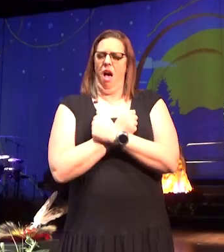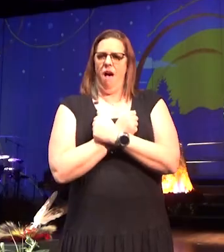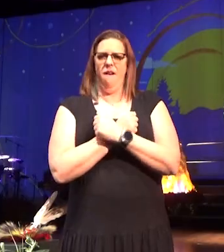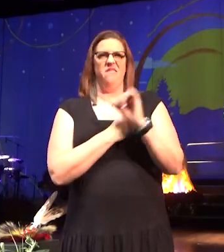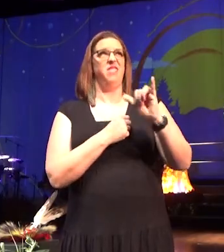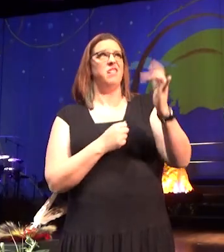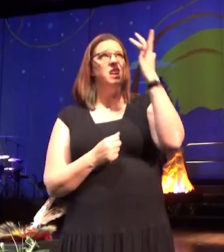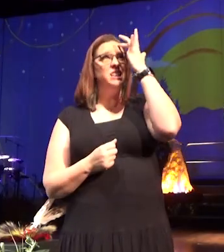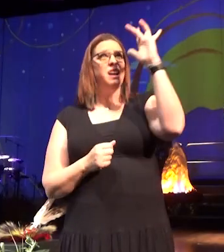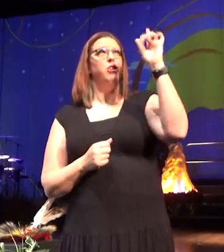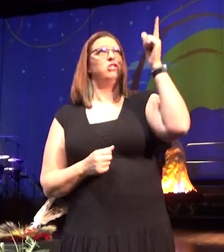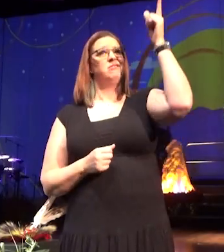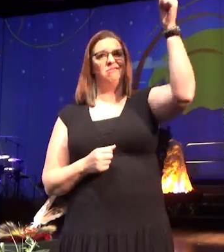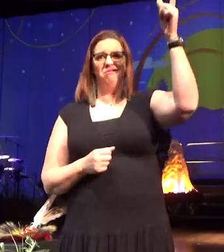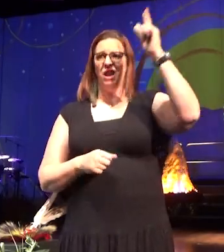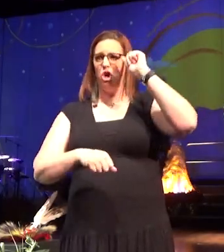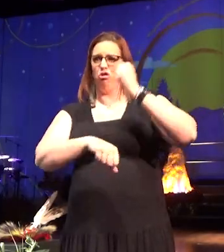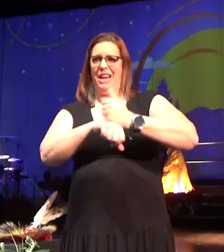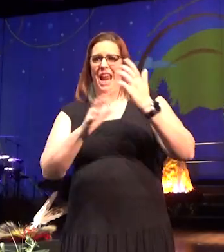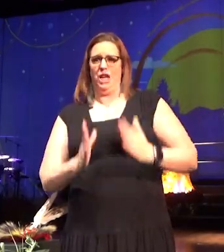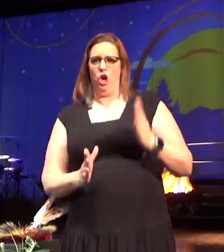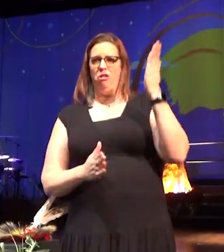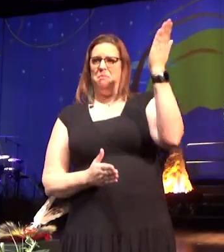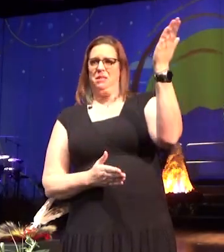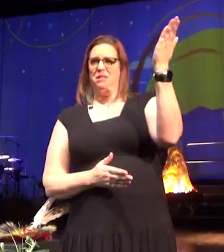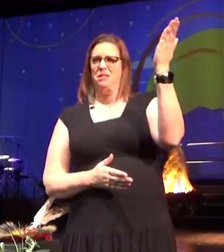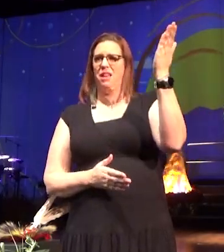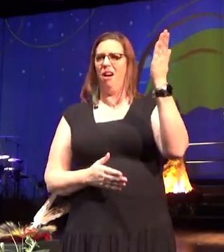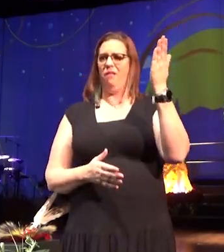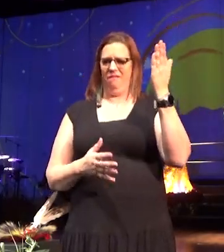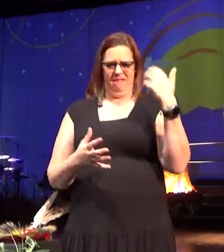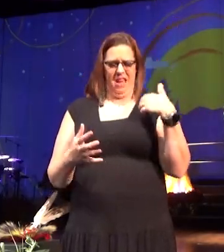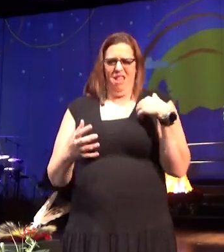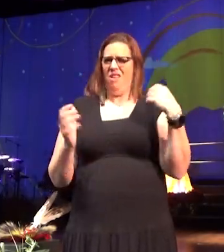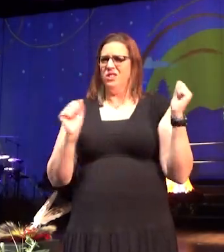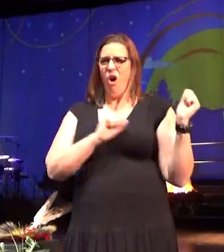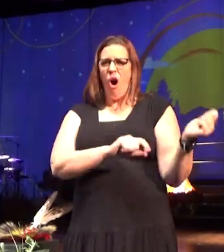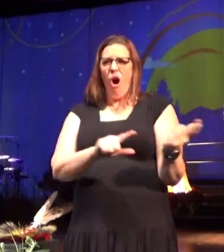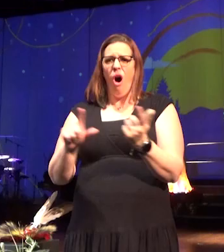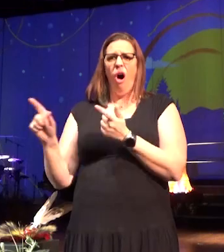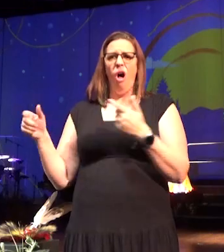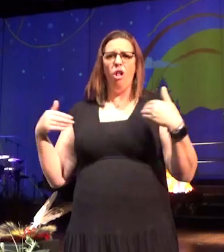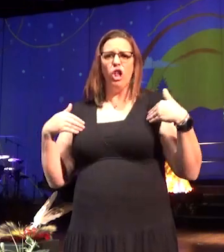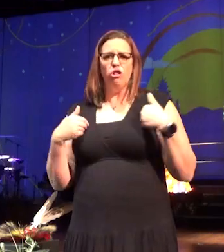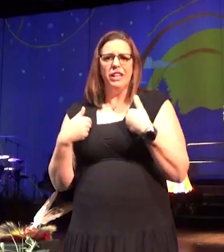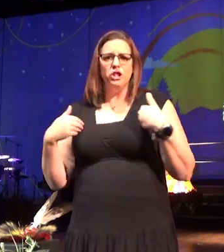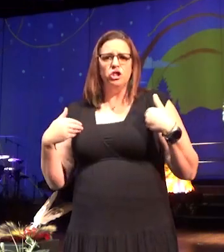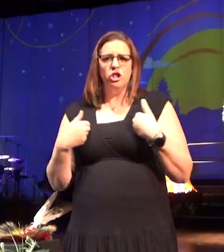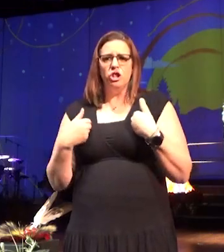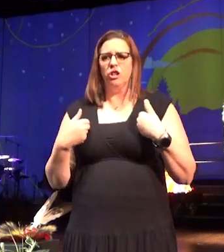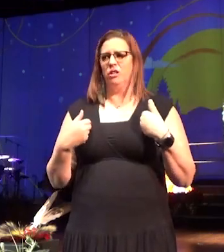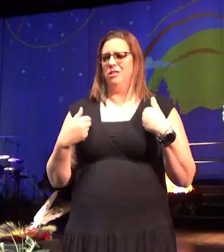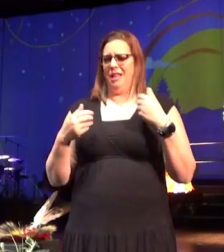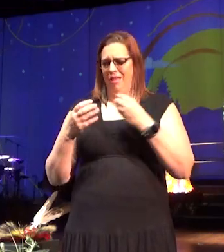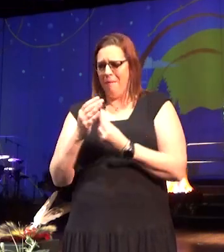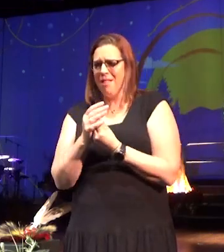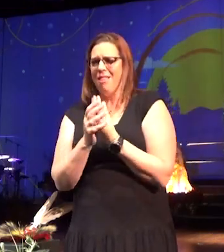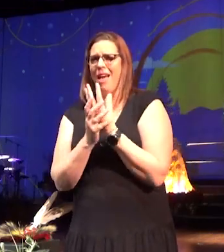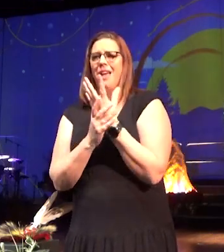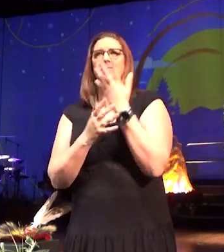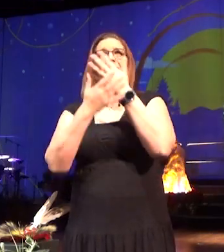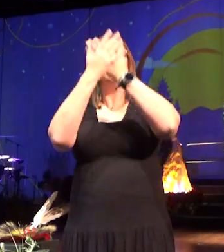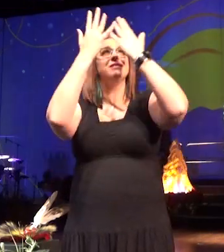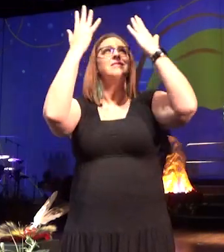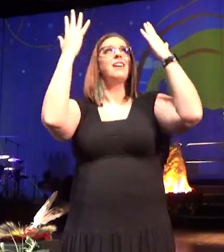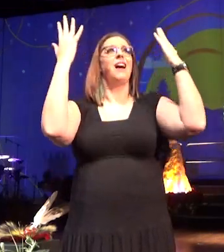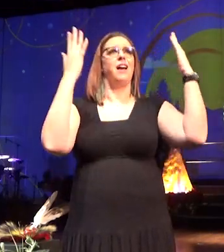itself, that is in and through all of life, all creatures, the plants, the sky,